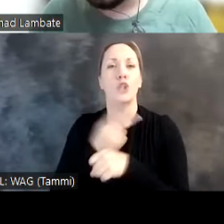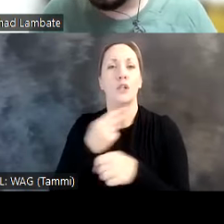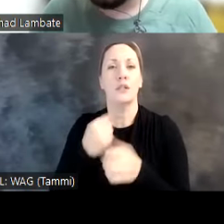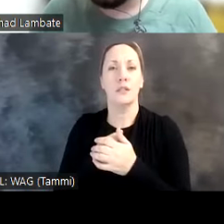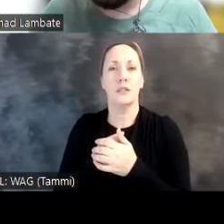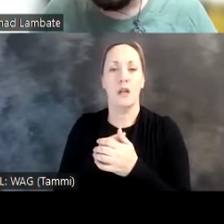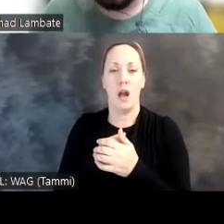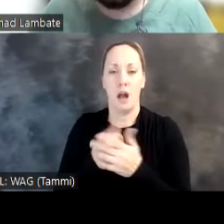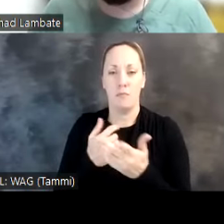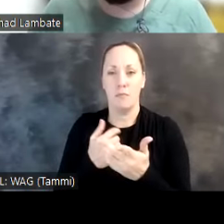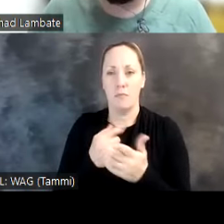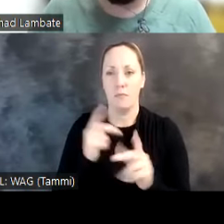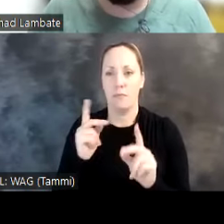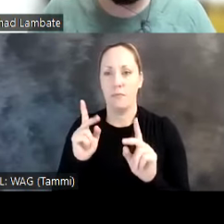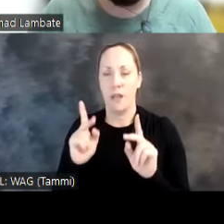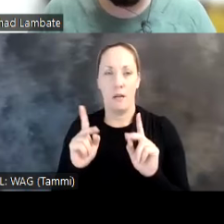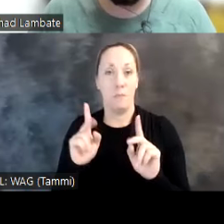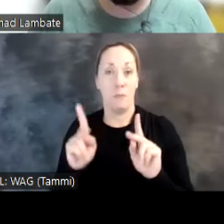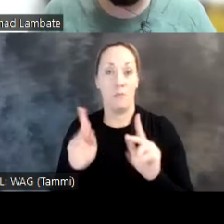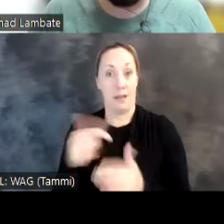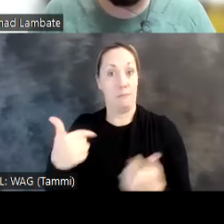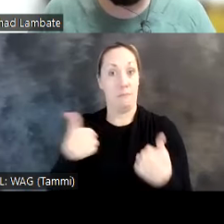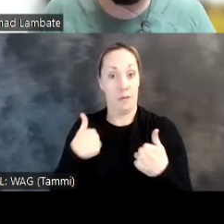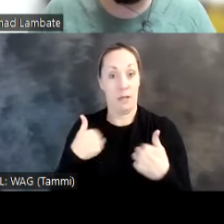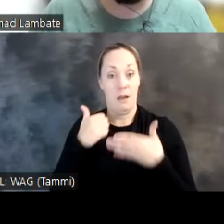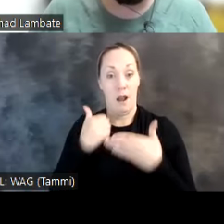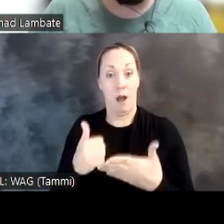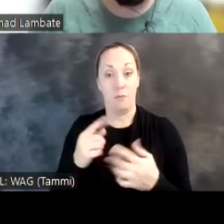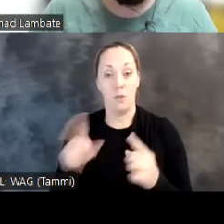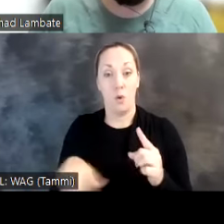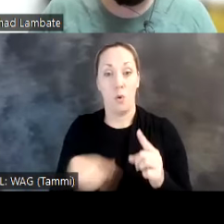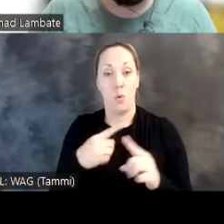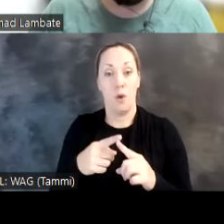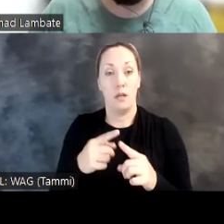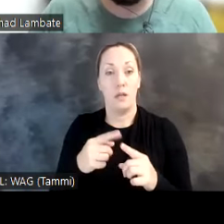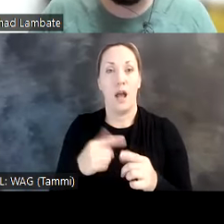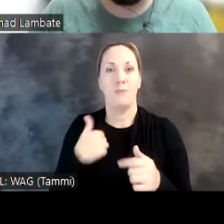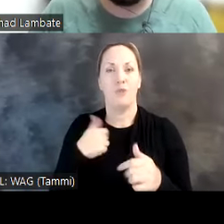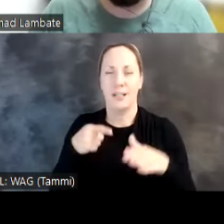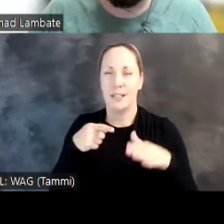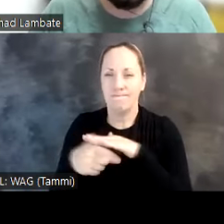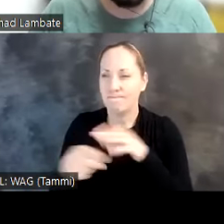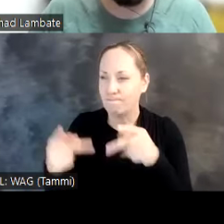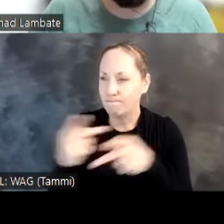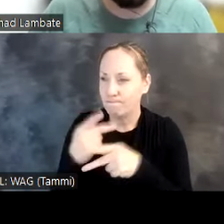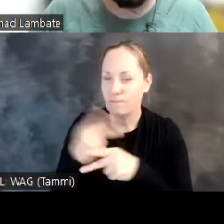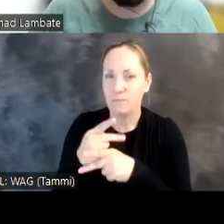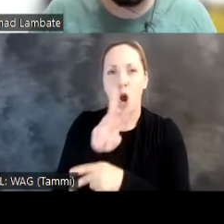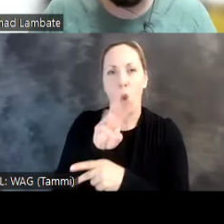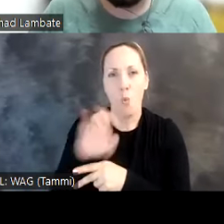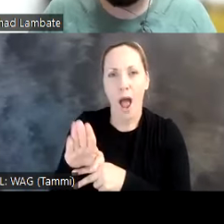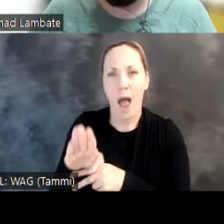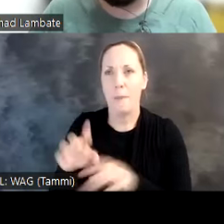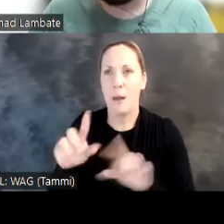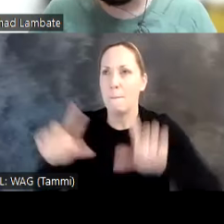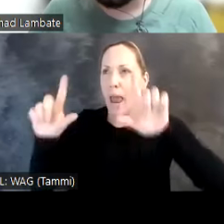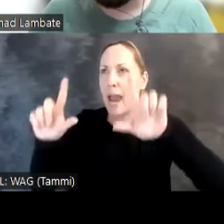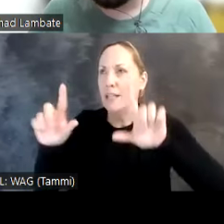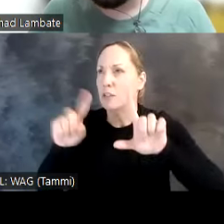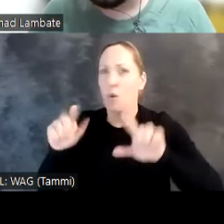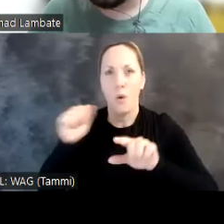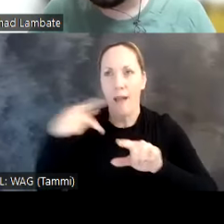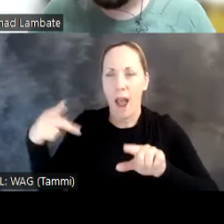users like me, it helps, because when I'm trying to navigate through the web page or application, and if I want to